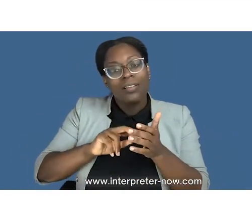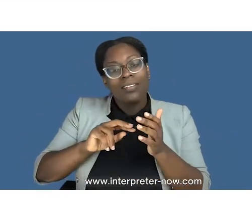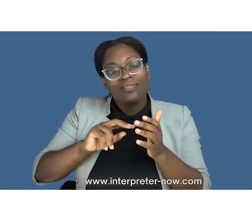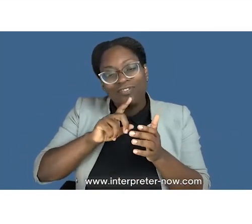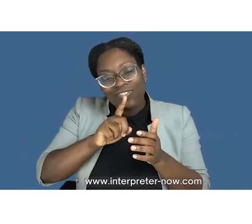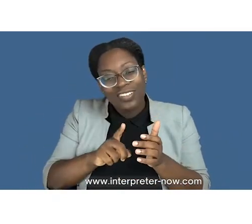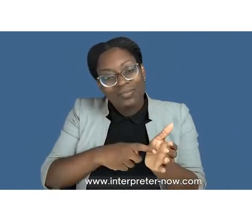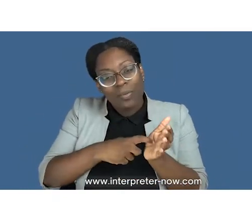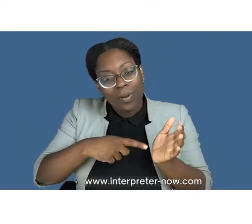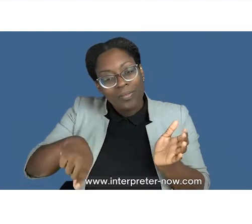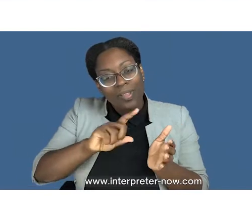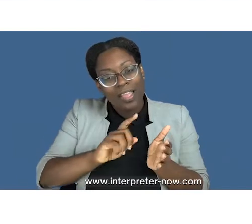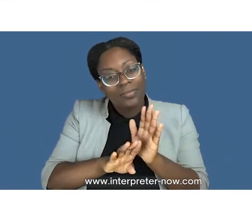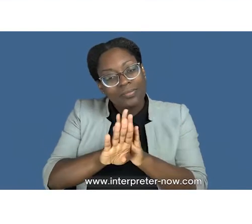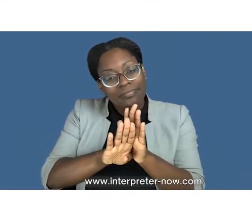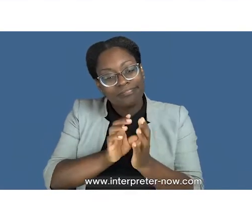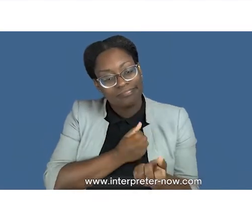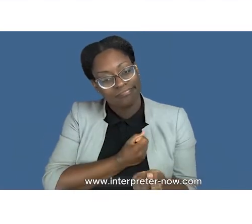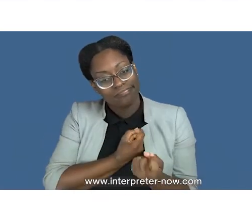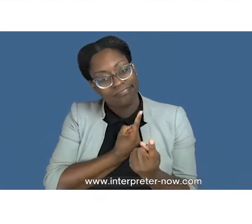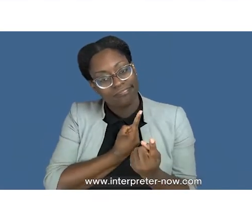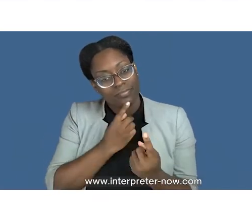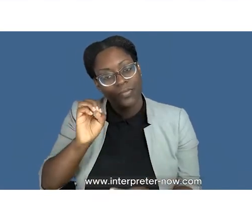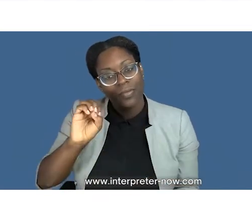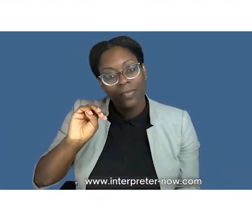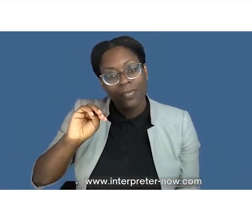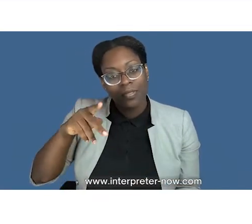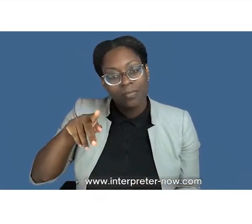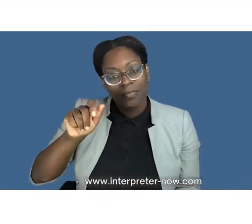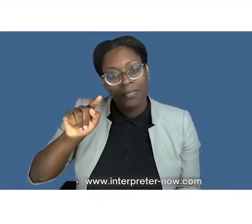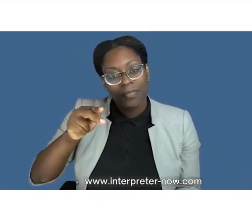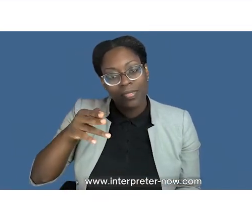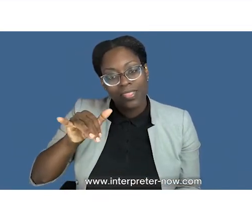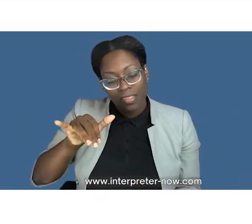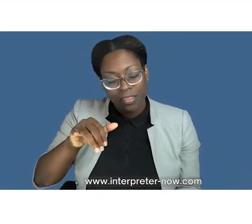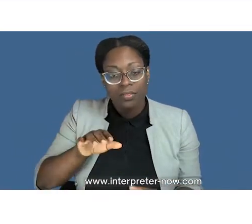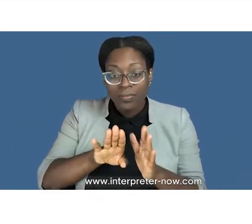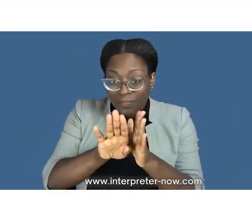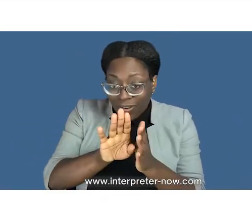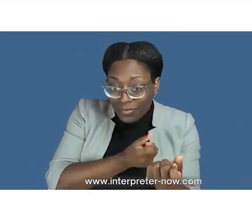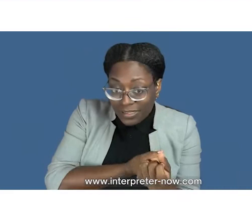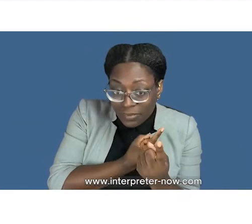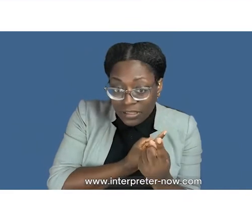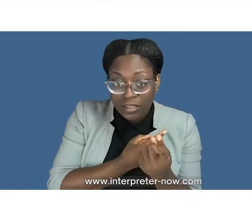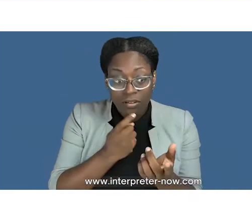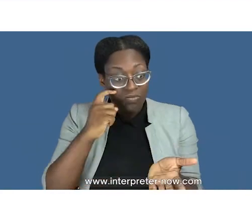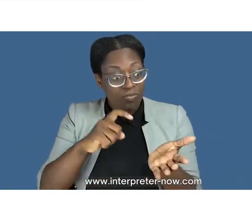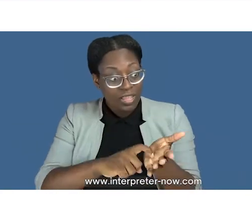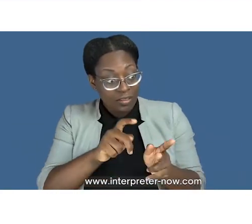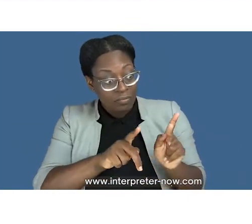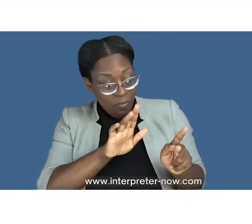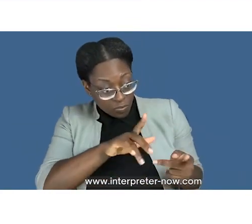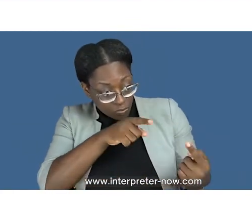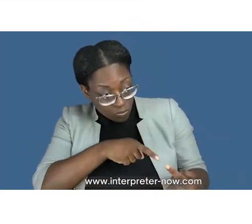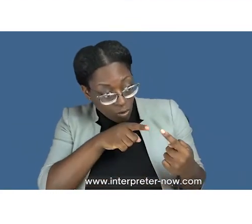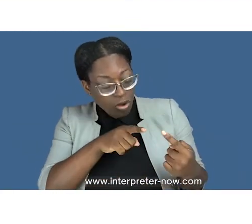action. So it's really learning about each other, learning about our unique experiences, building empathy and showing empathy for one